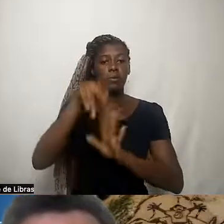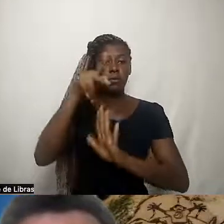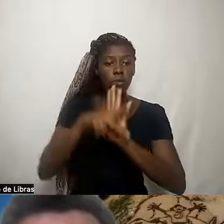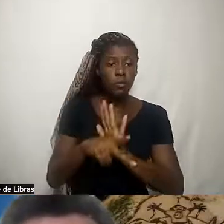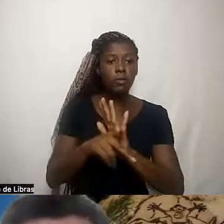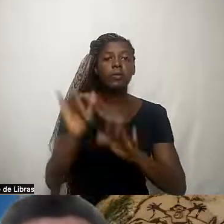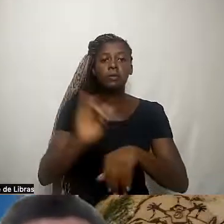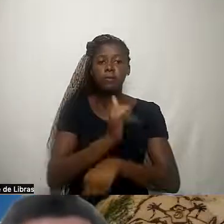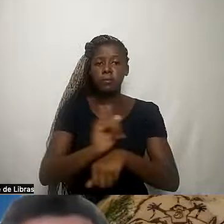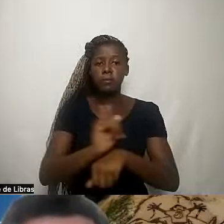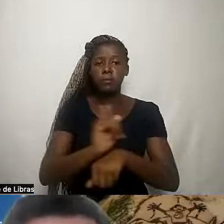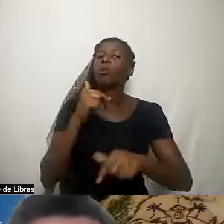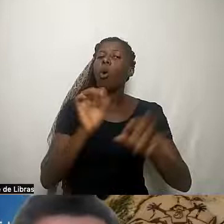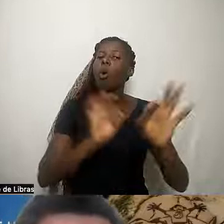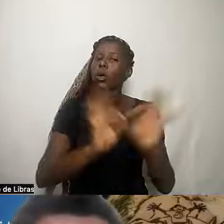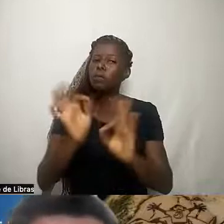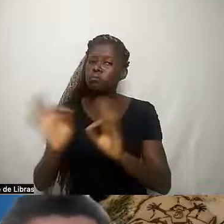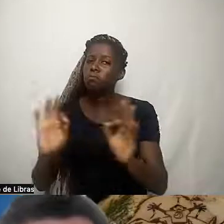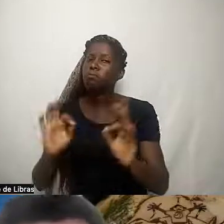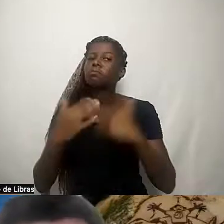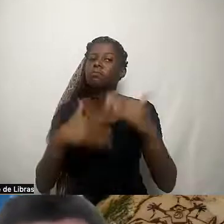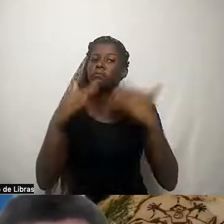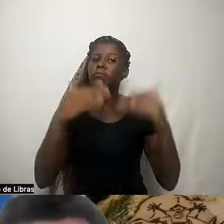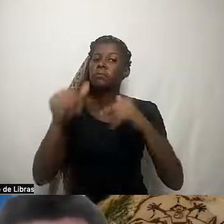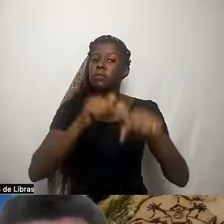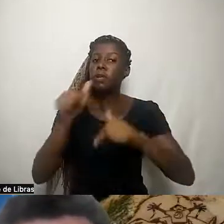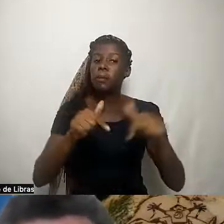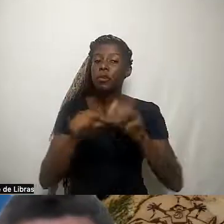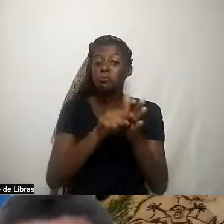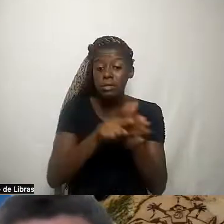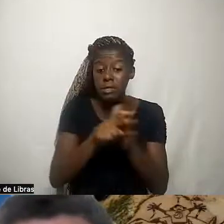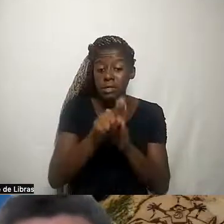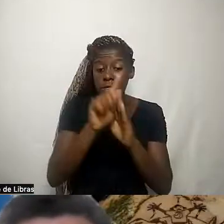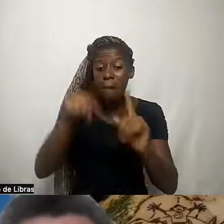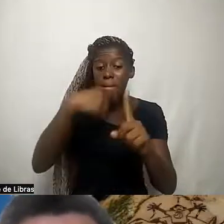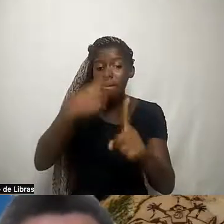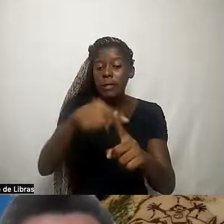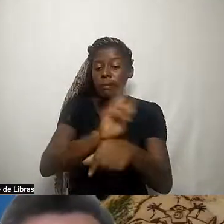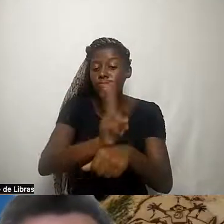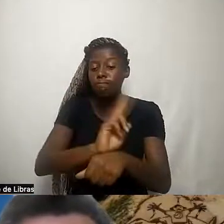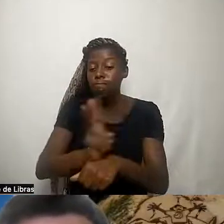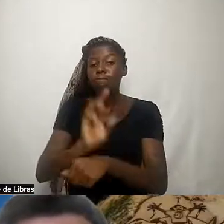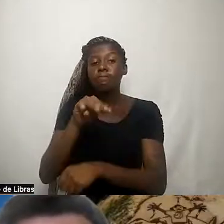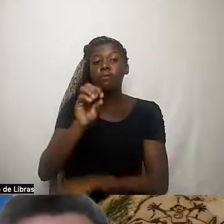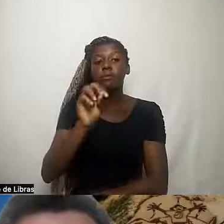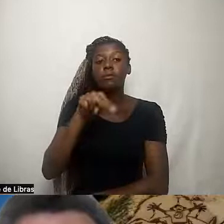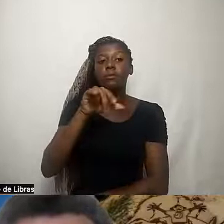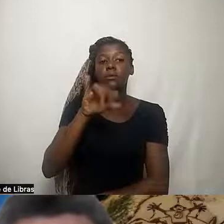strategic planning, since they do research and monitoring actions,